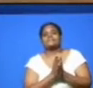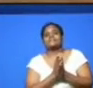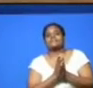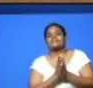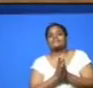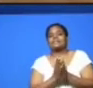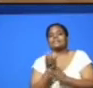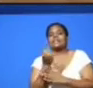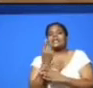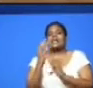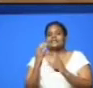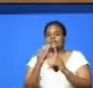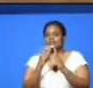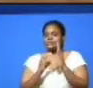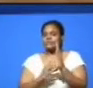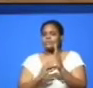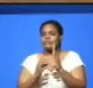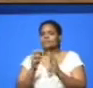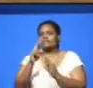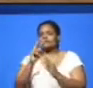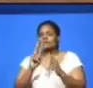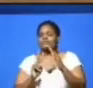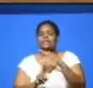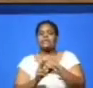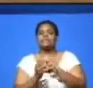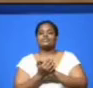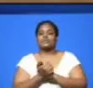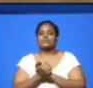The 11th chapter of Revelation.